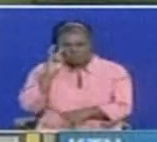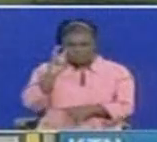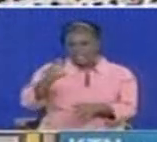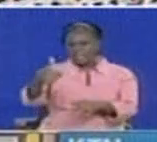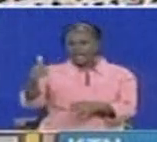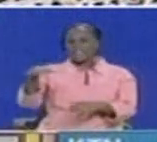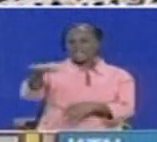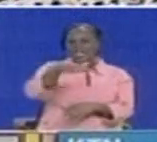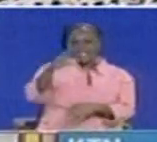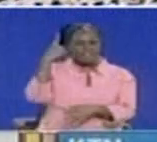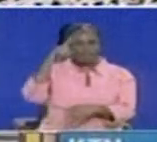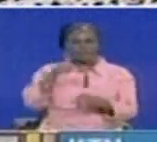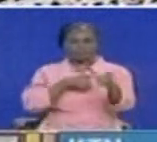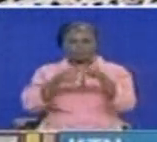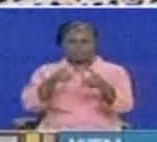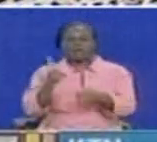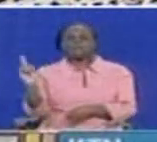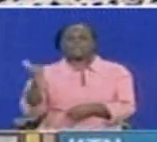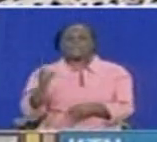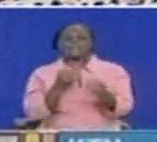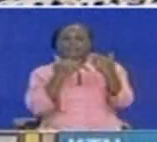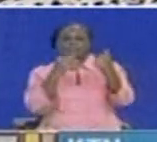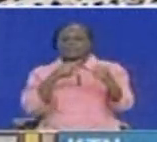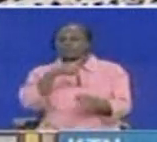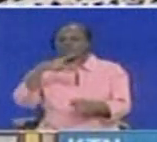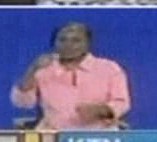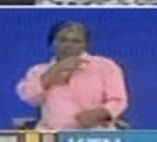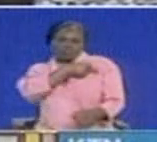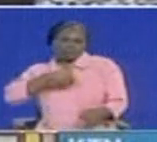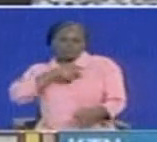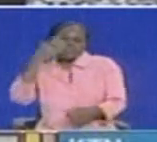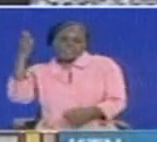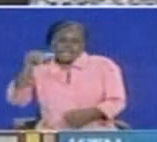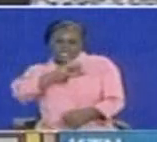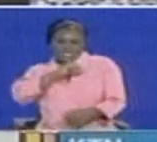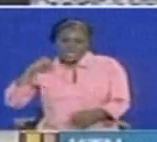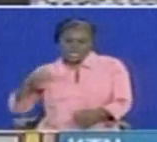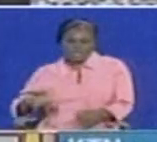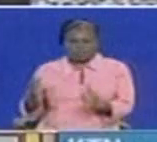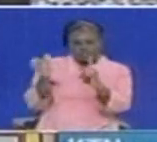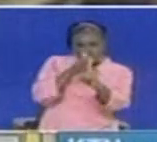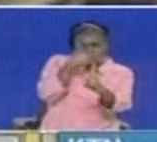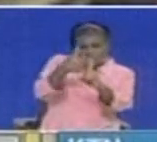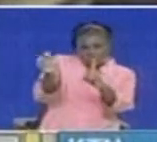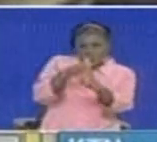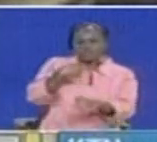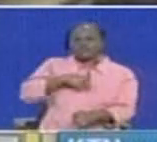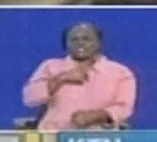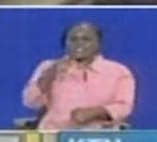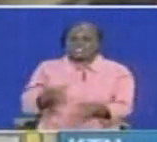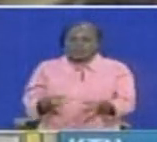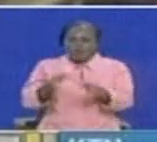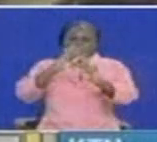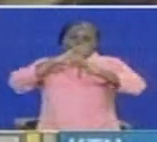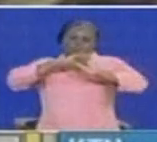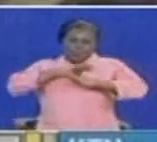tourists. Cabinet Secretary Phyllis Kandie is expected to lead a delegation to China in the coming days to woo tourists. This, the state expects, will offer a relief